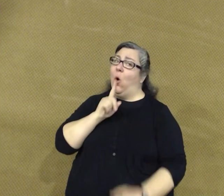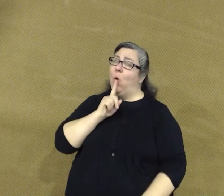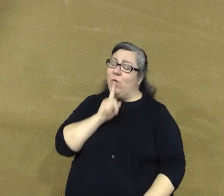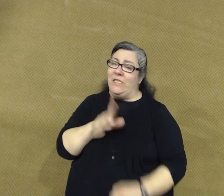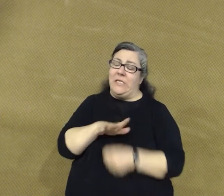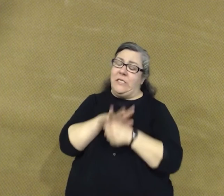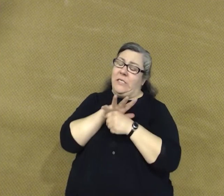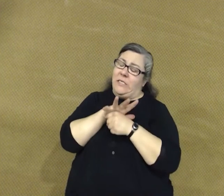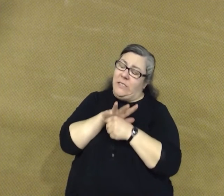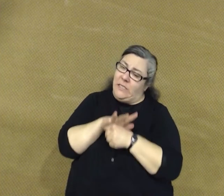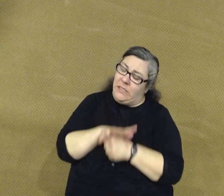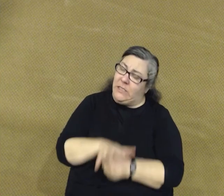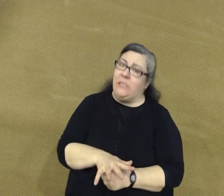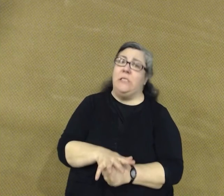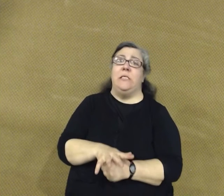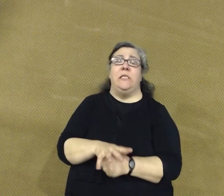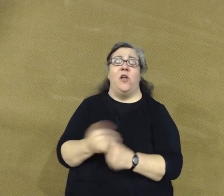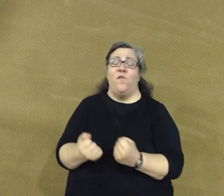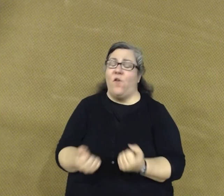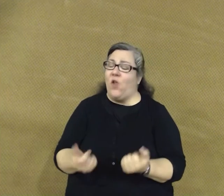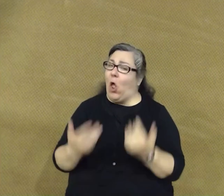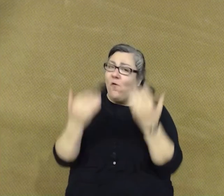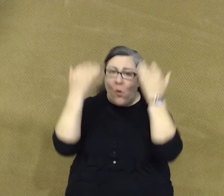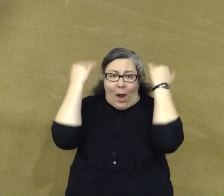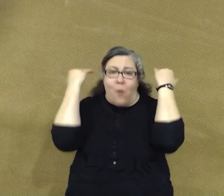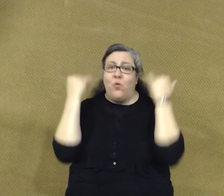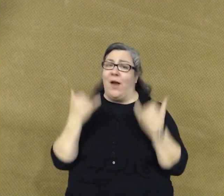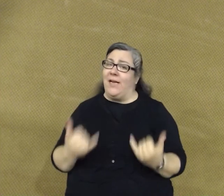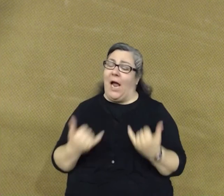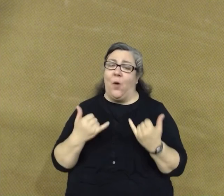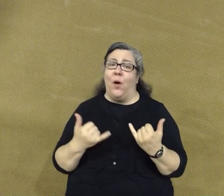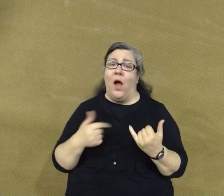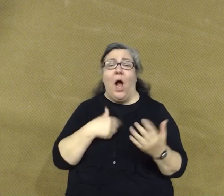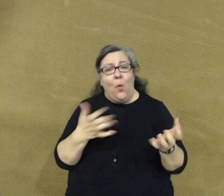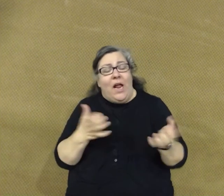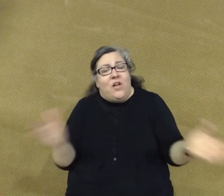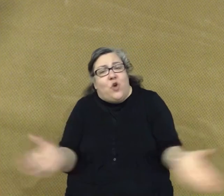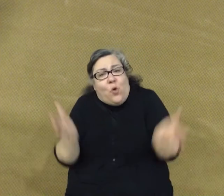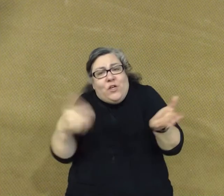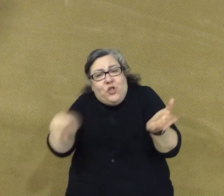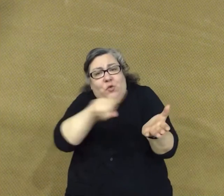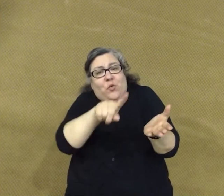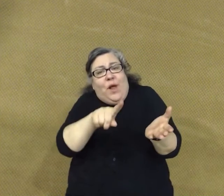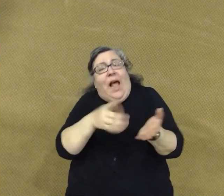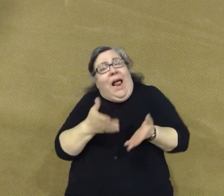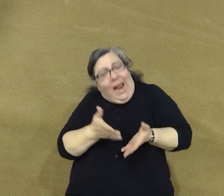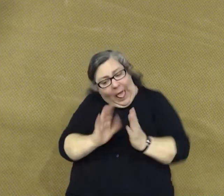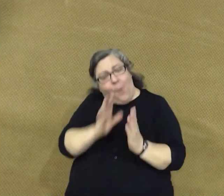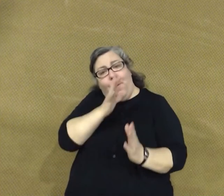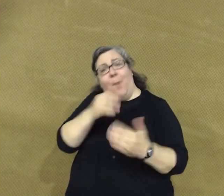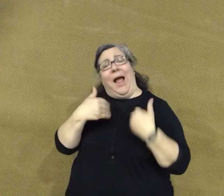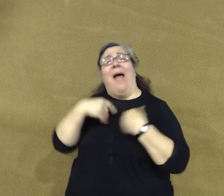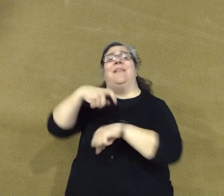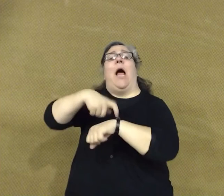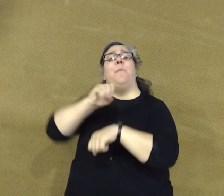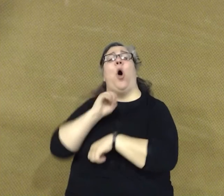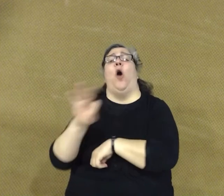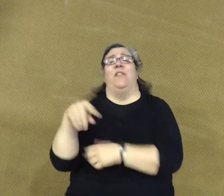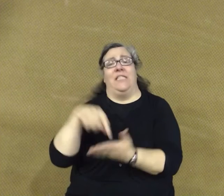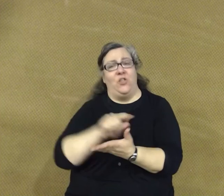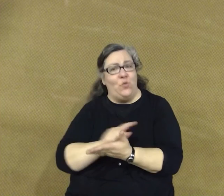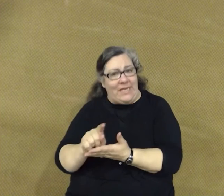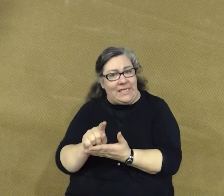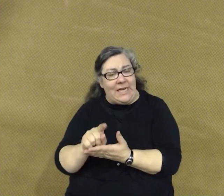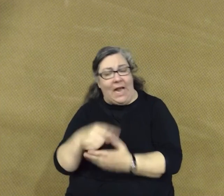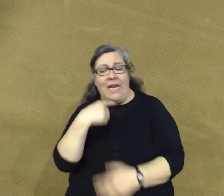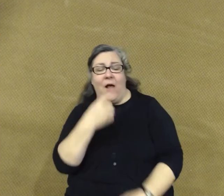under the pressure of this, and it's overwhelming them. Let me encourage you, give mom some time off this week. Maybe you